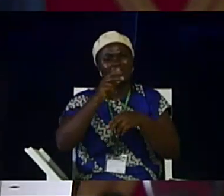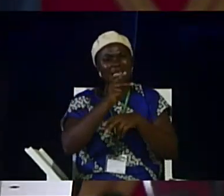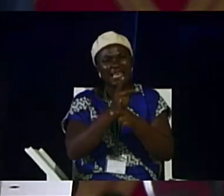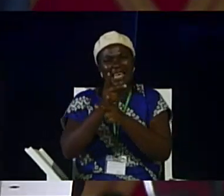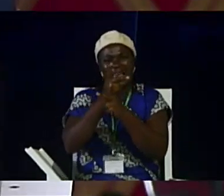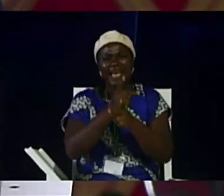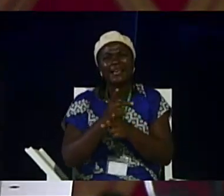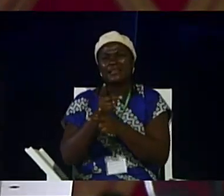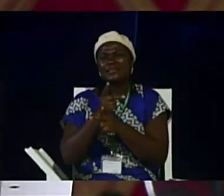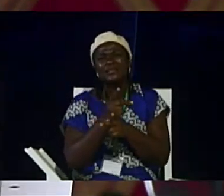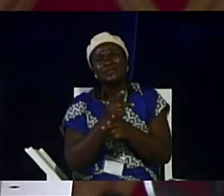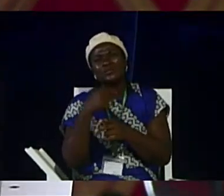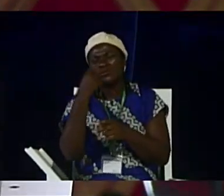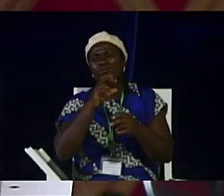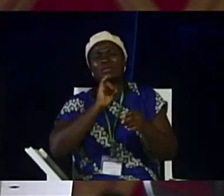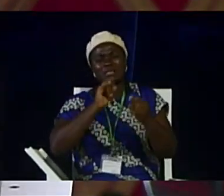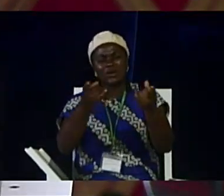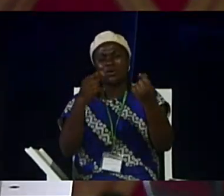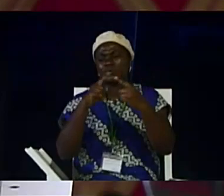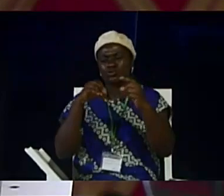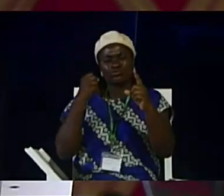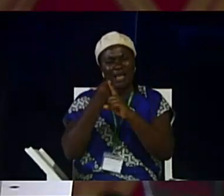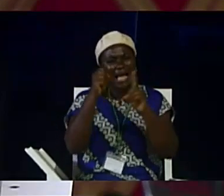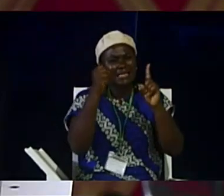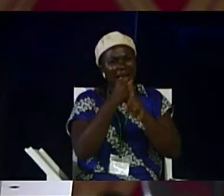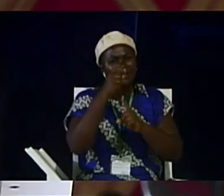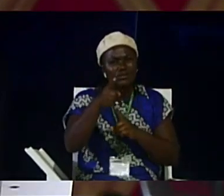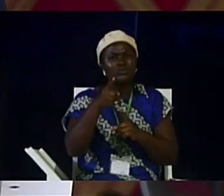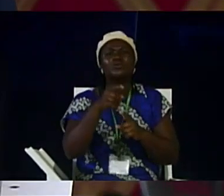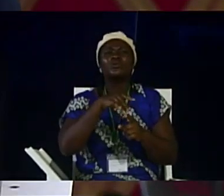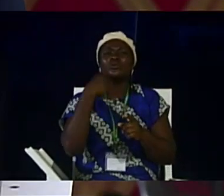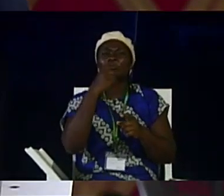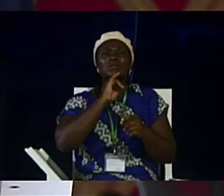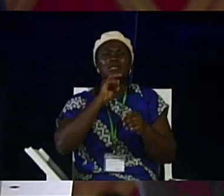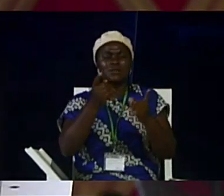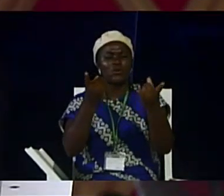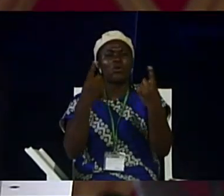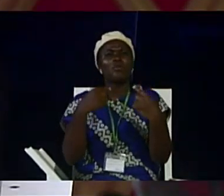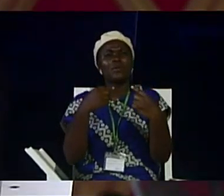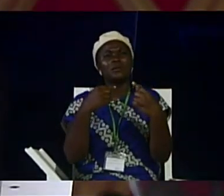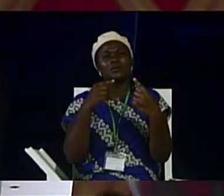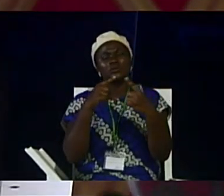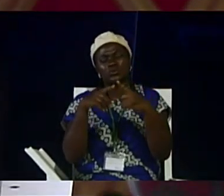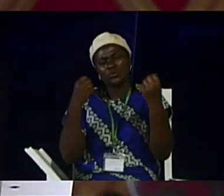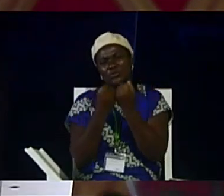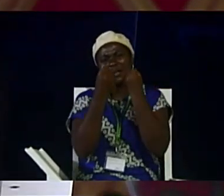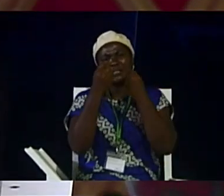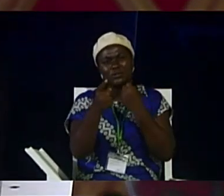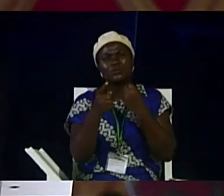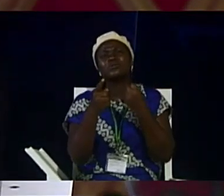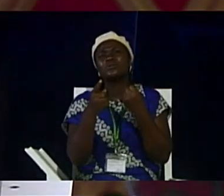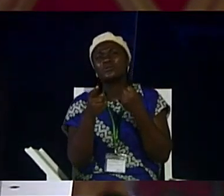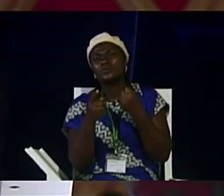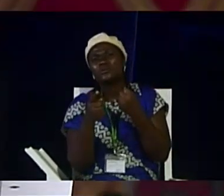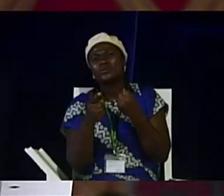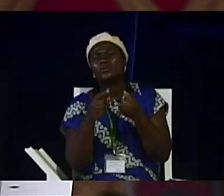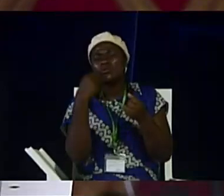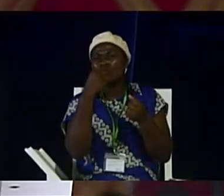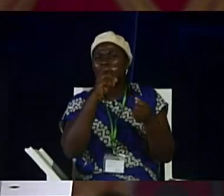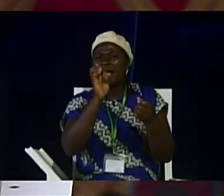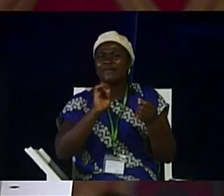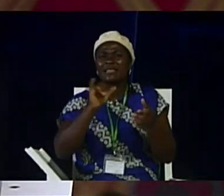to attack you, who is telling you you're not going to make it, whoever has told you you're not going to make